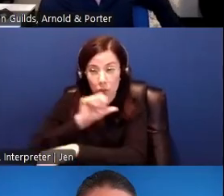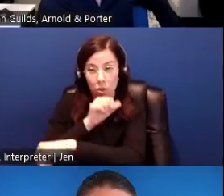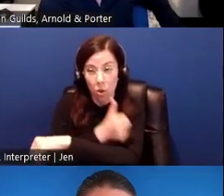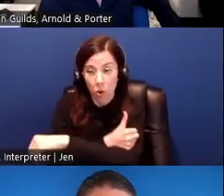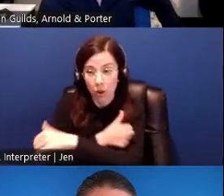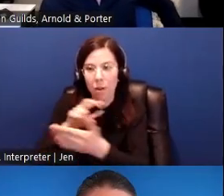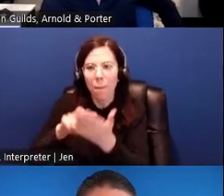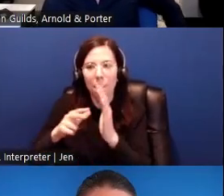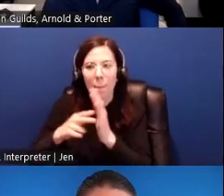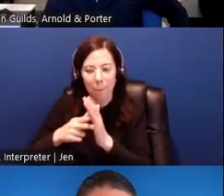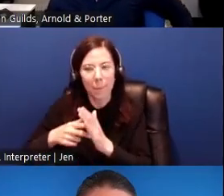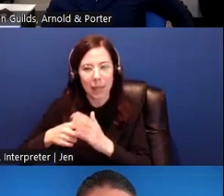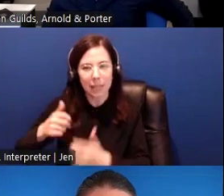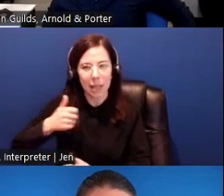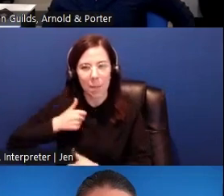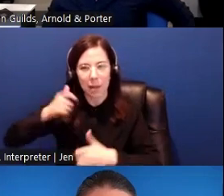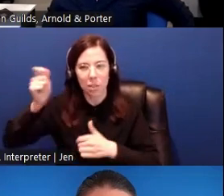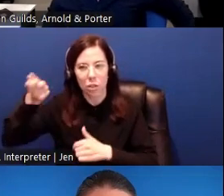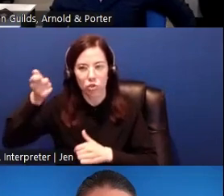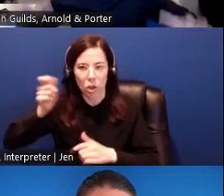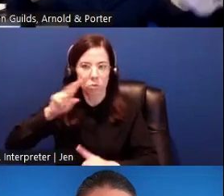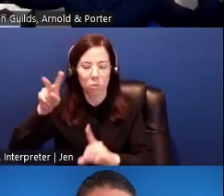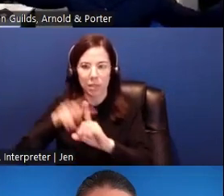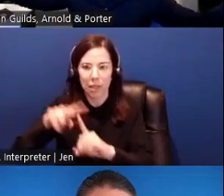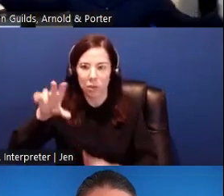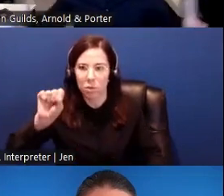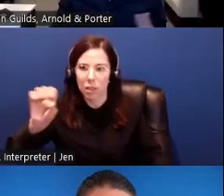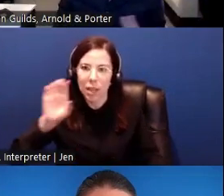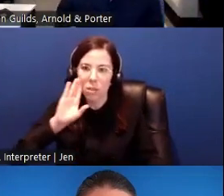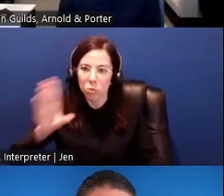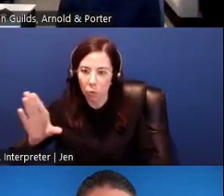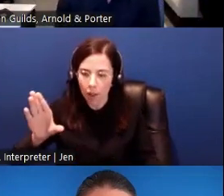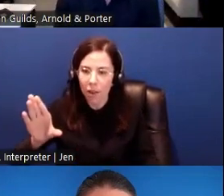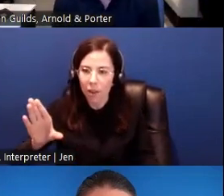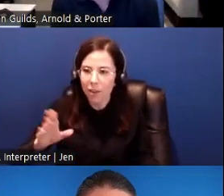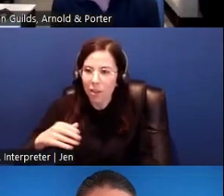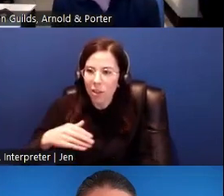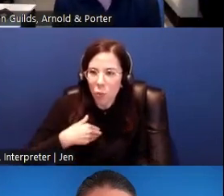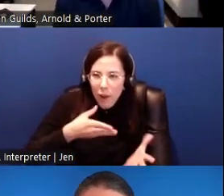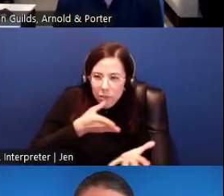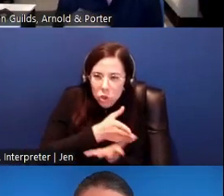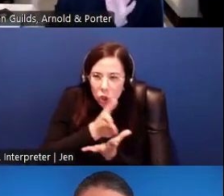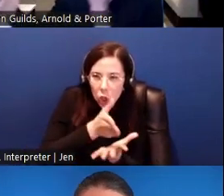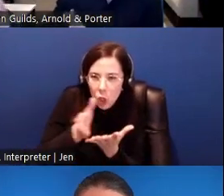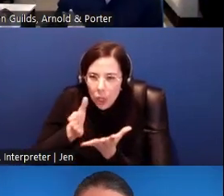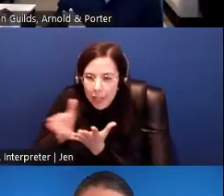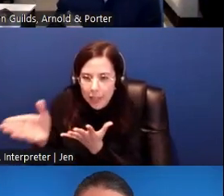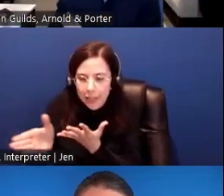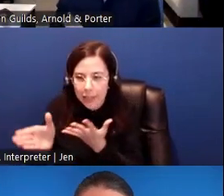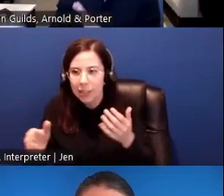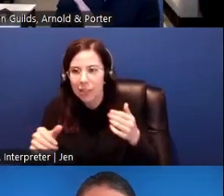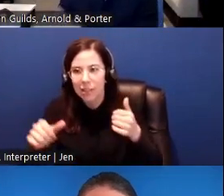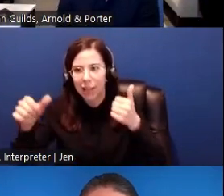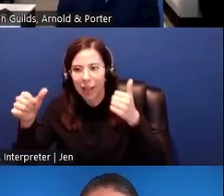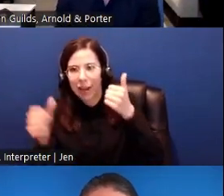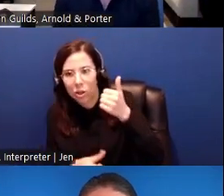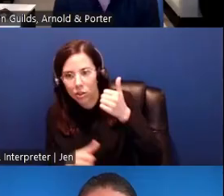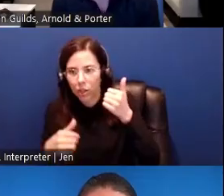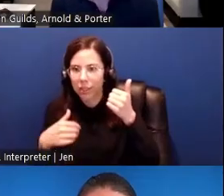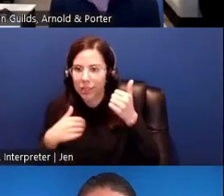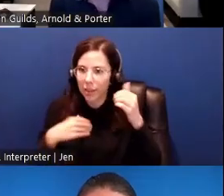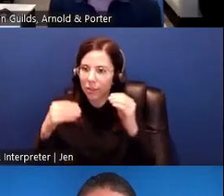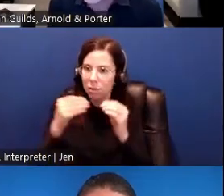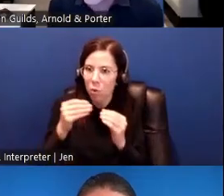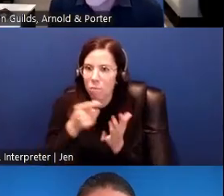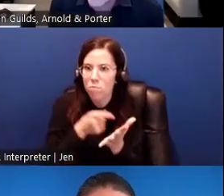military judge is assigned to the case. There are circuits within each of the branches, and there are judges within each of those circuits, and a